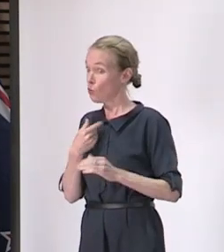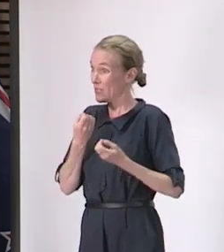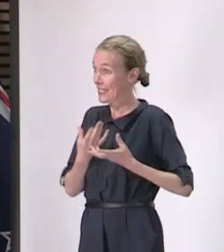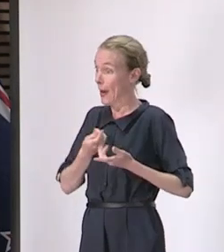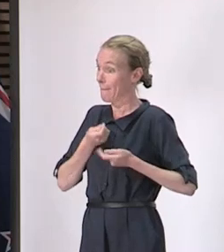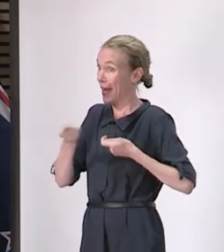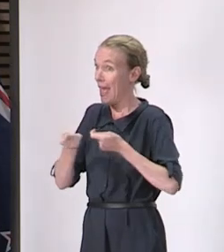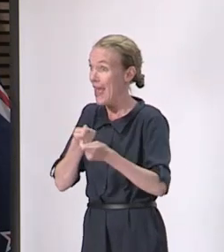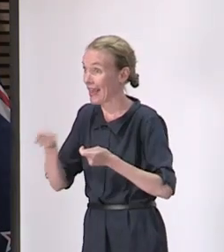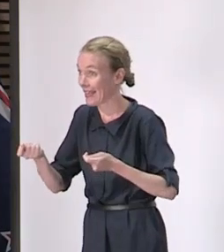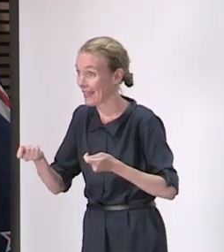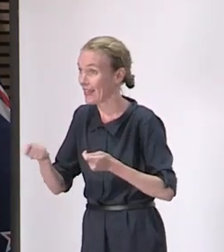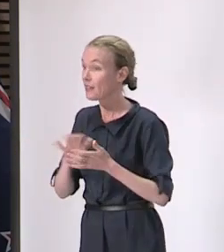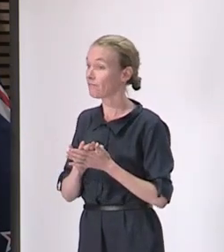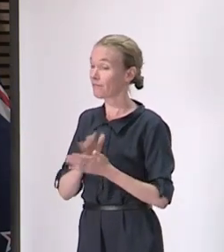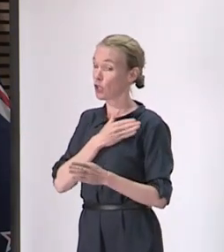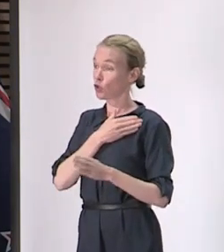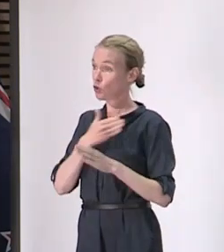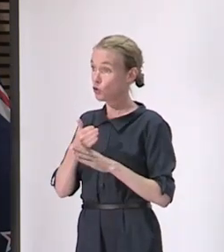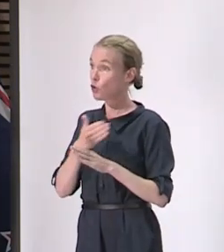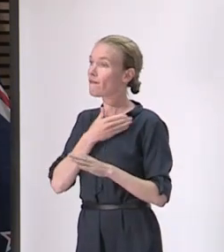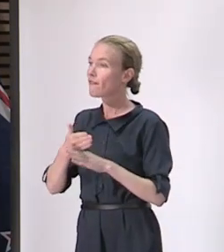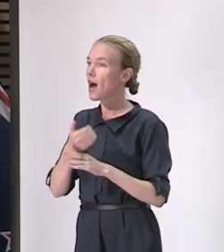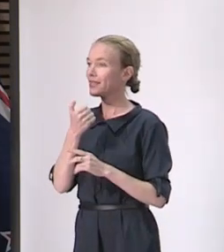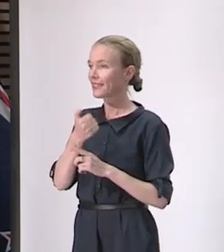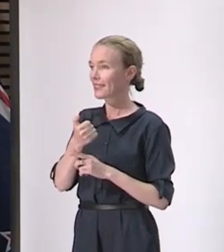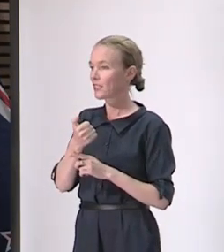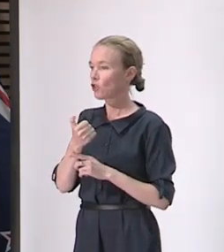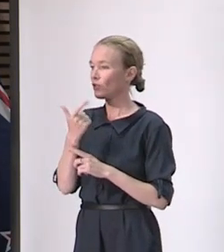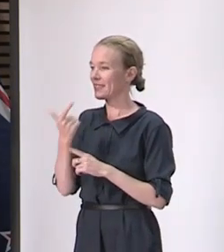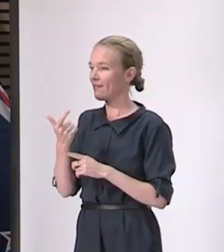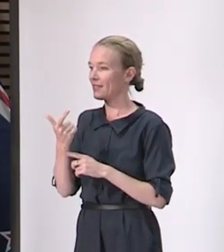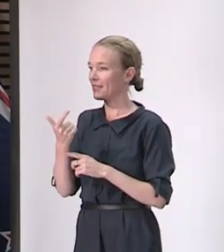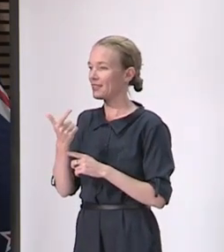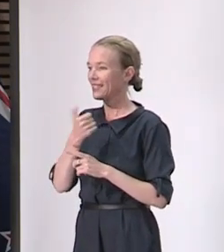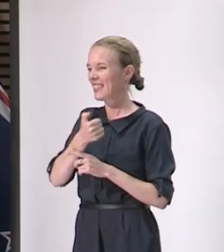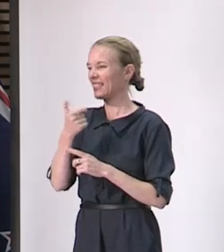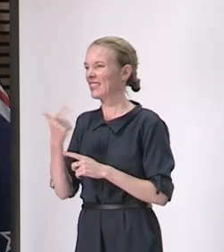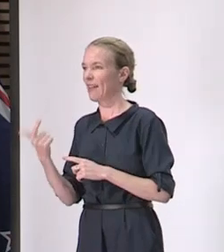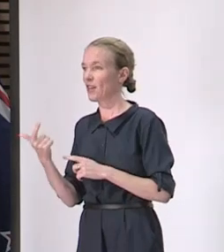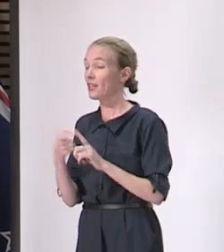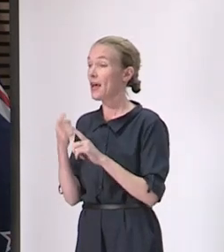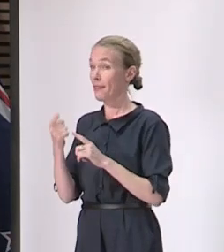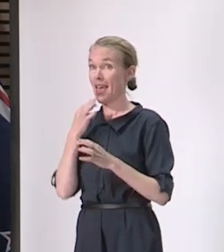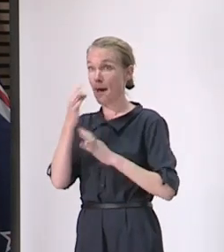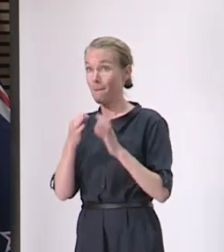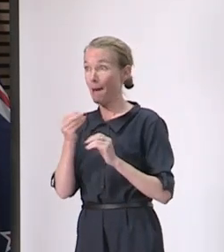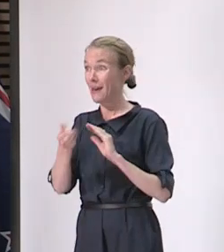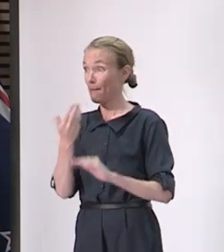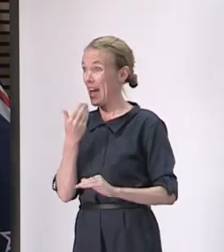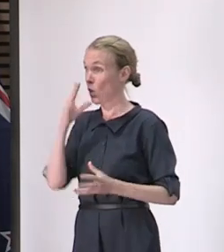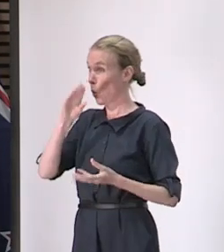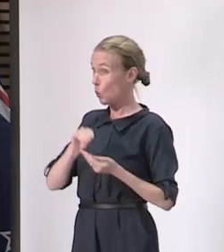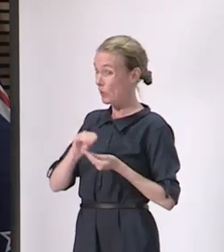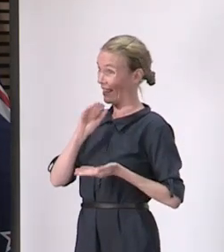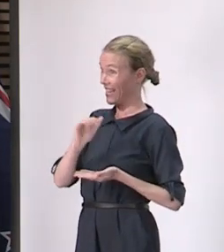businesses. To date, 676 businesses have applied for refunds and payments worth more than $62 million.